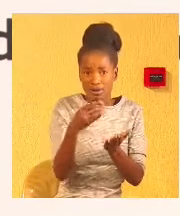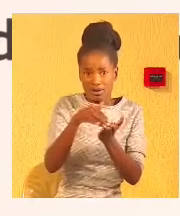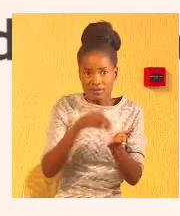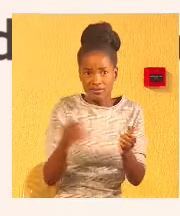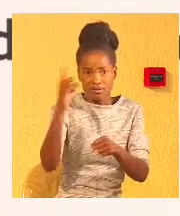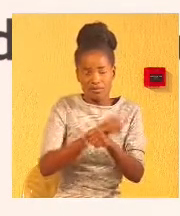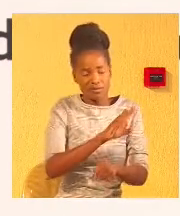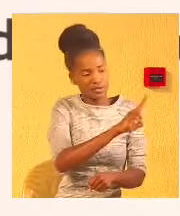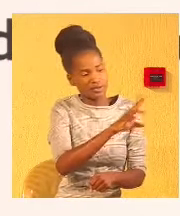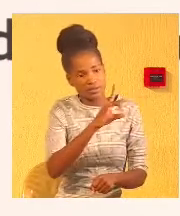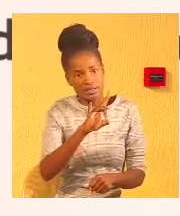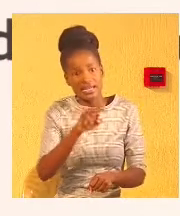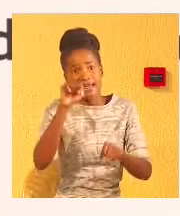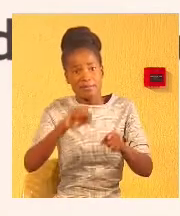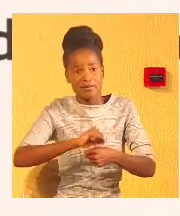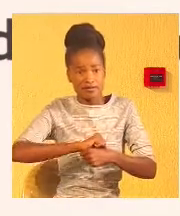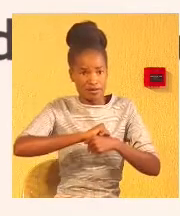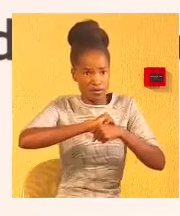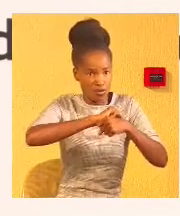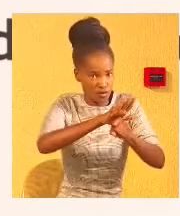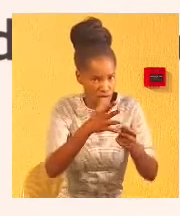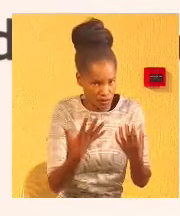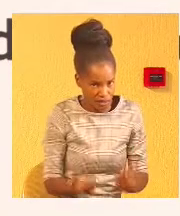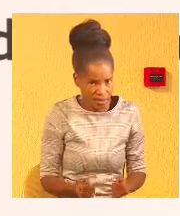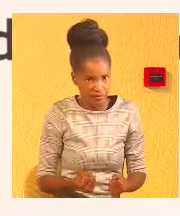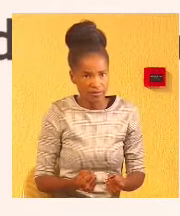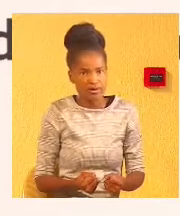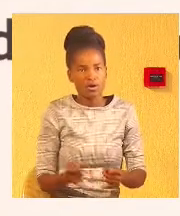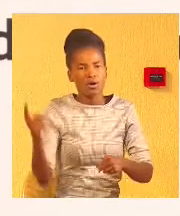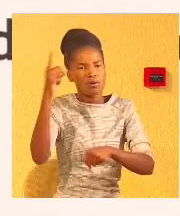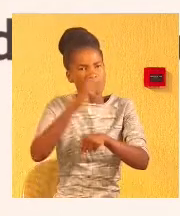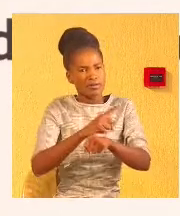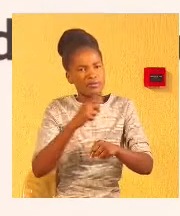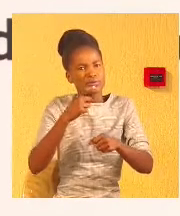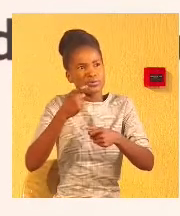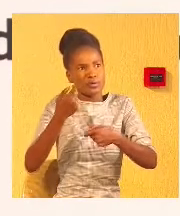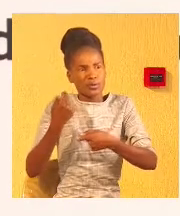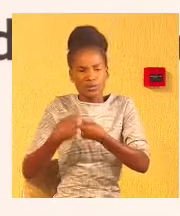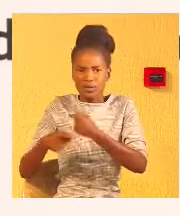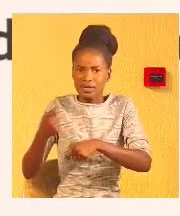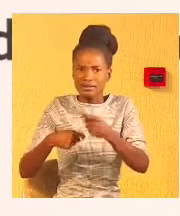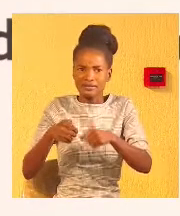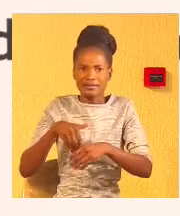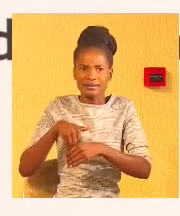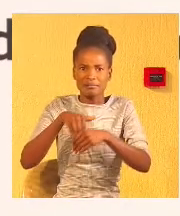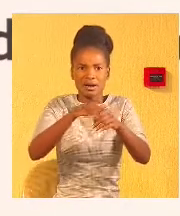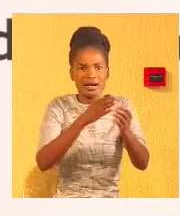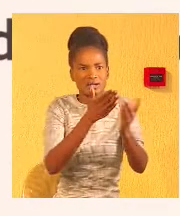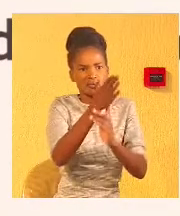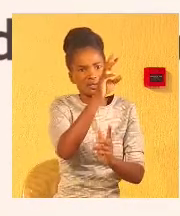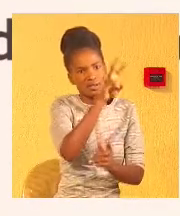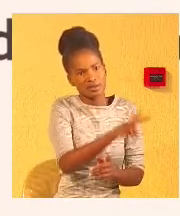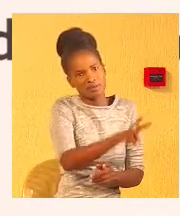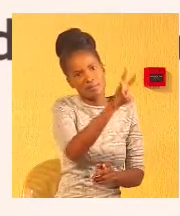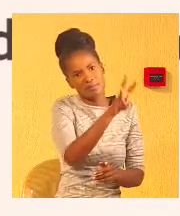of the COVID-19, we have to reroute our consignments through Walvis Bay,